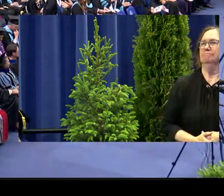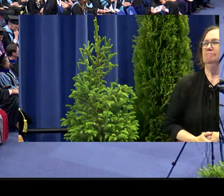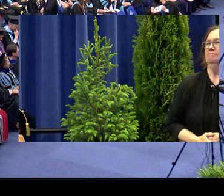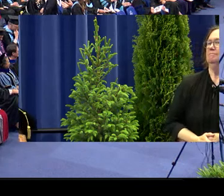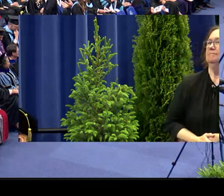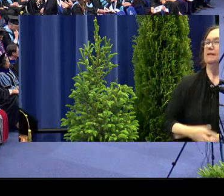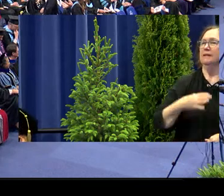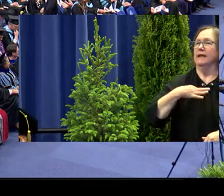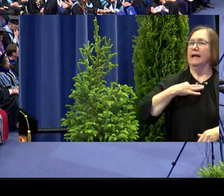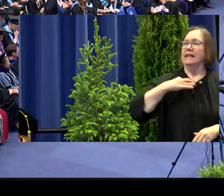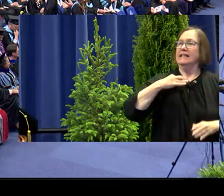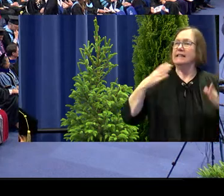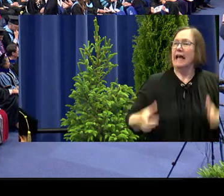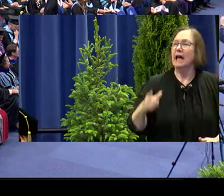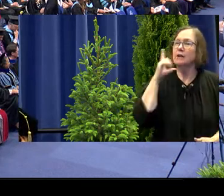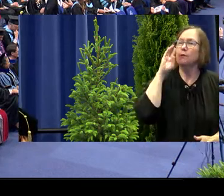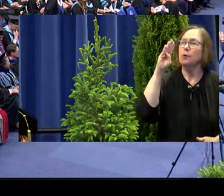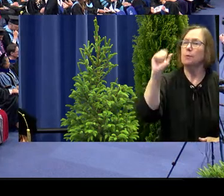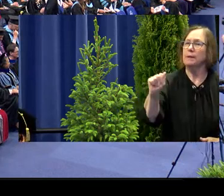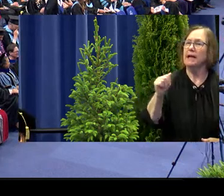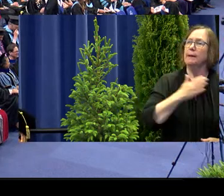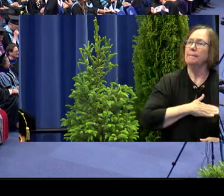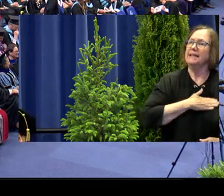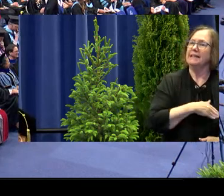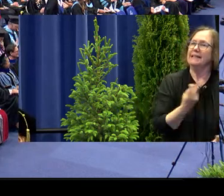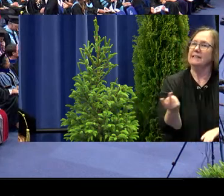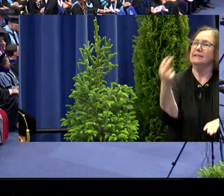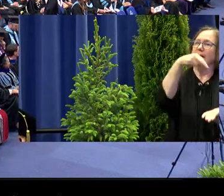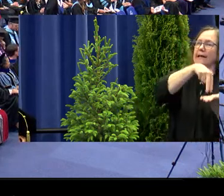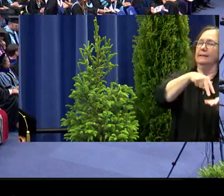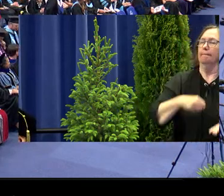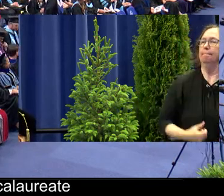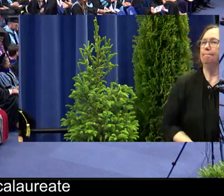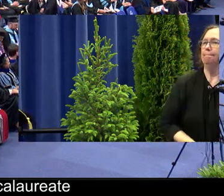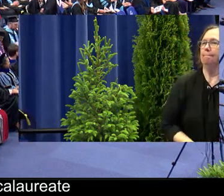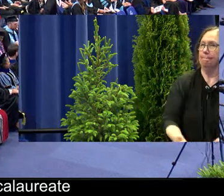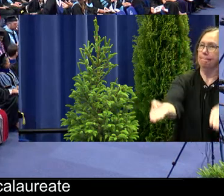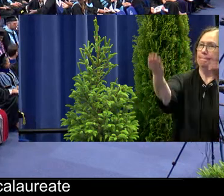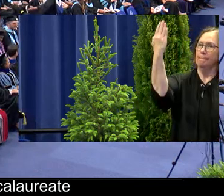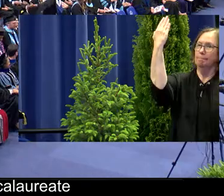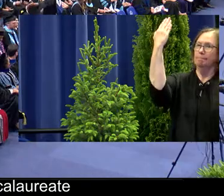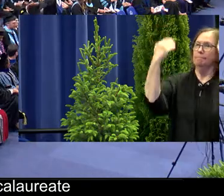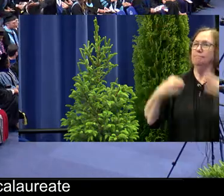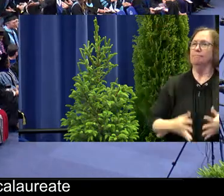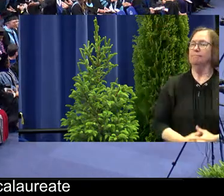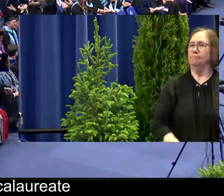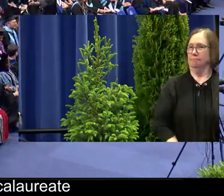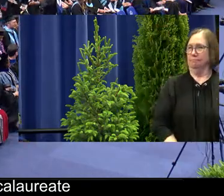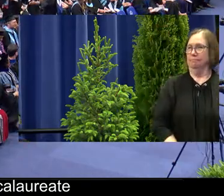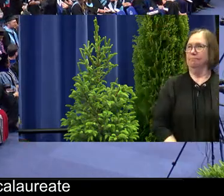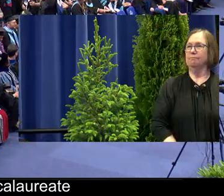Will the candidates for the baccalaureate degree please rise and remain standing?